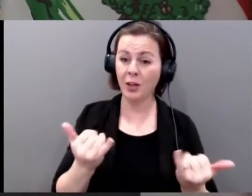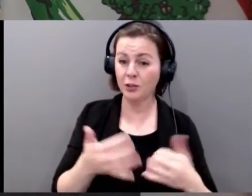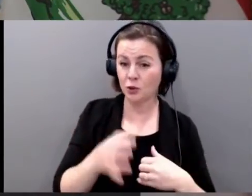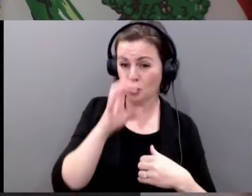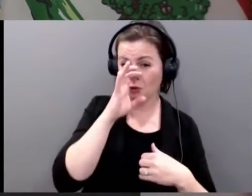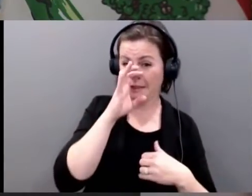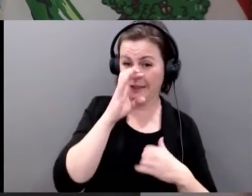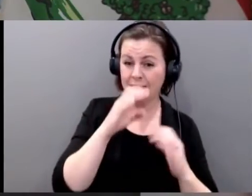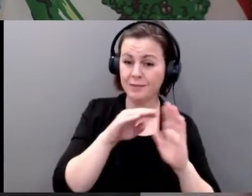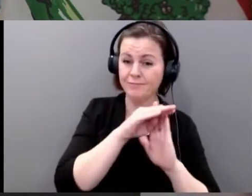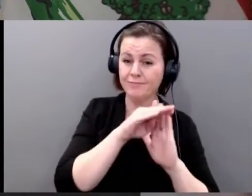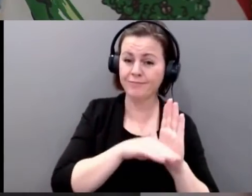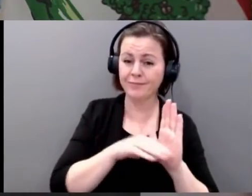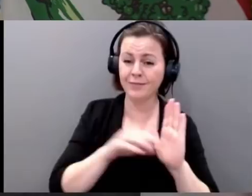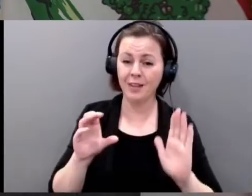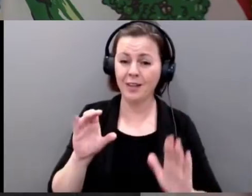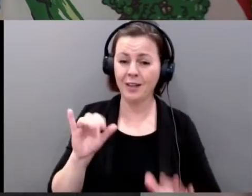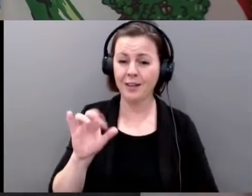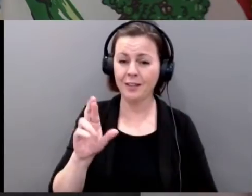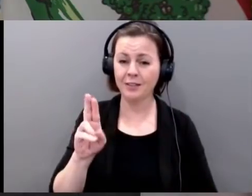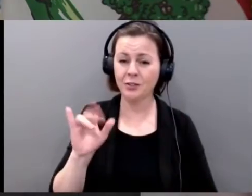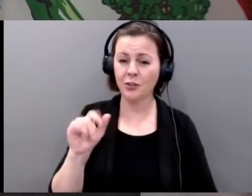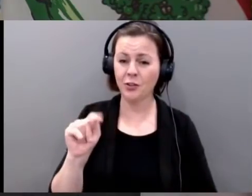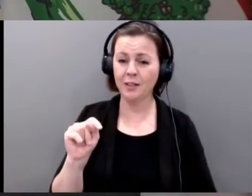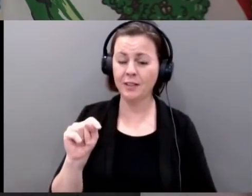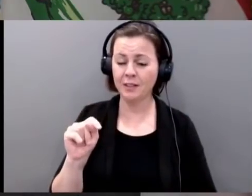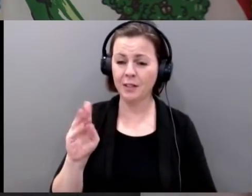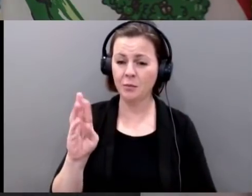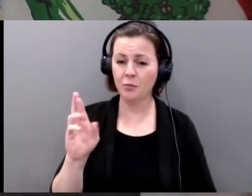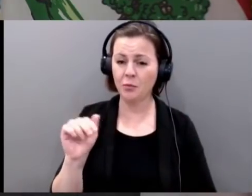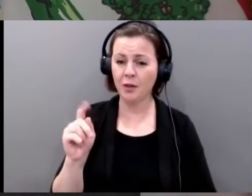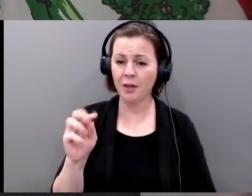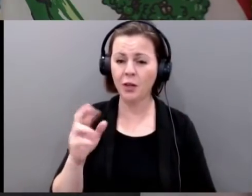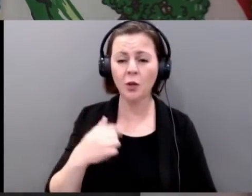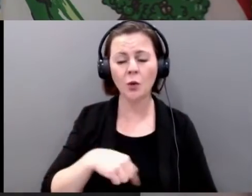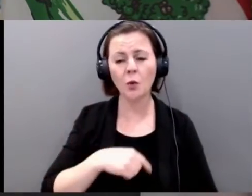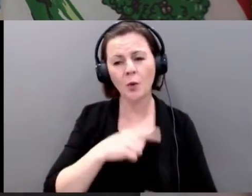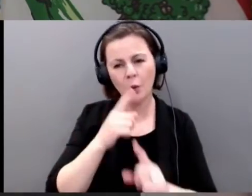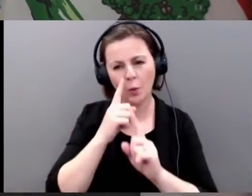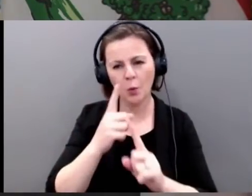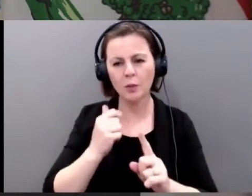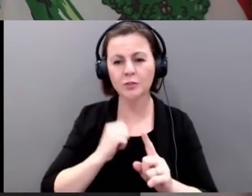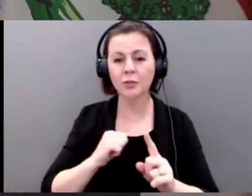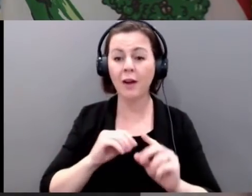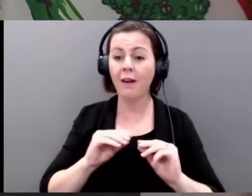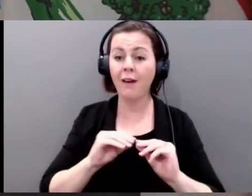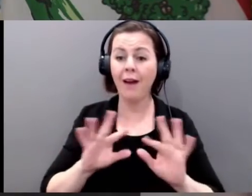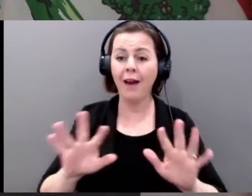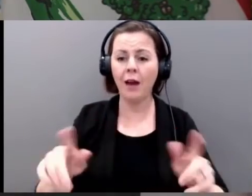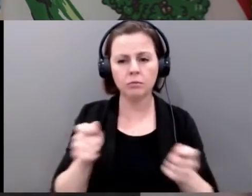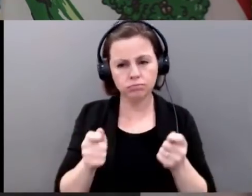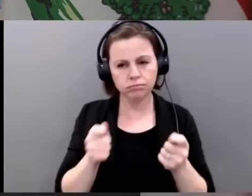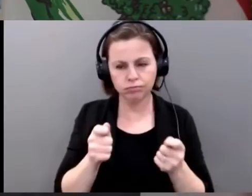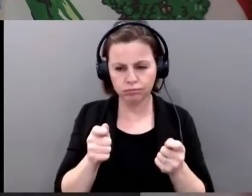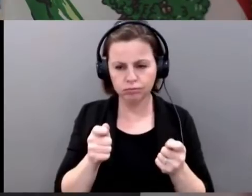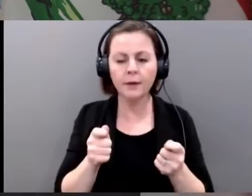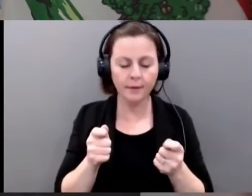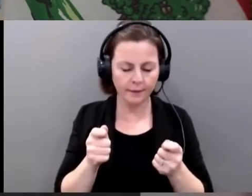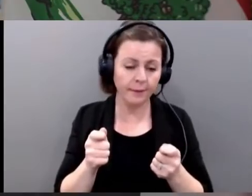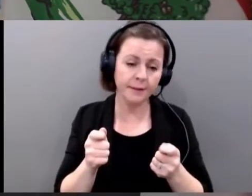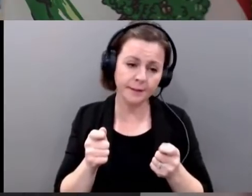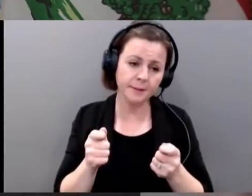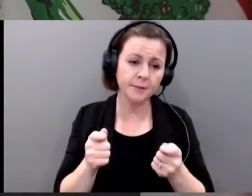do is do everything in our power to contain the outbreak, quite frankly,